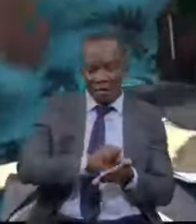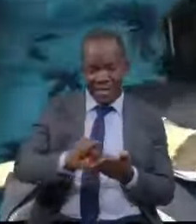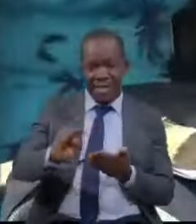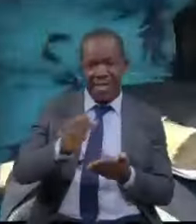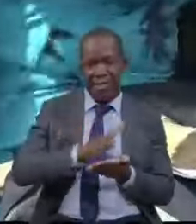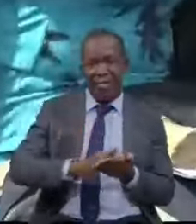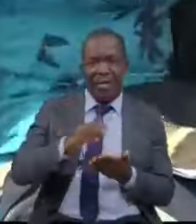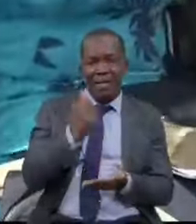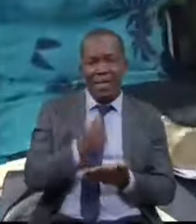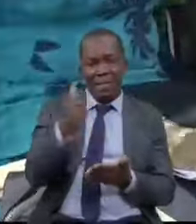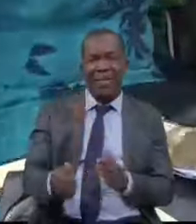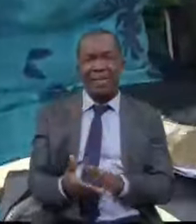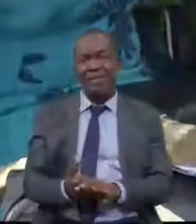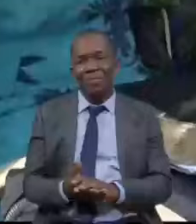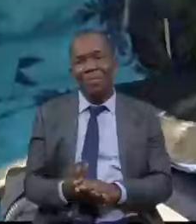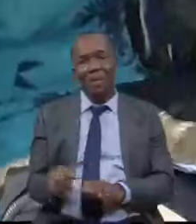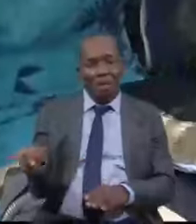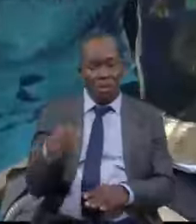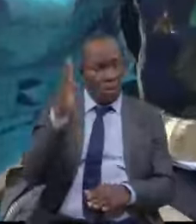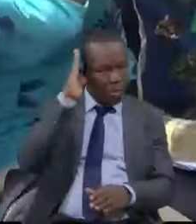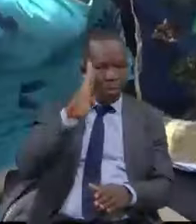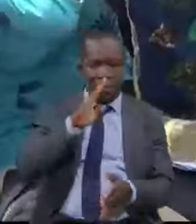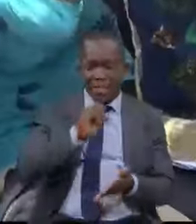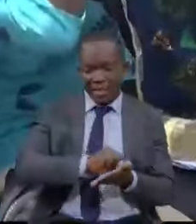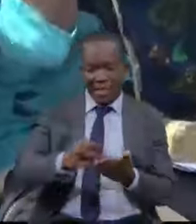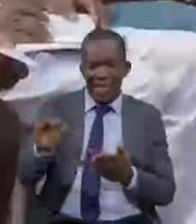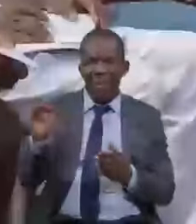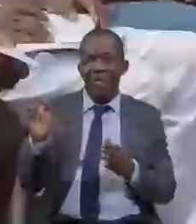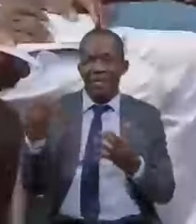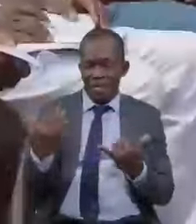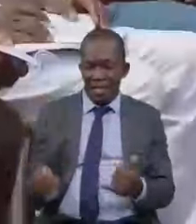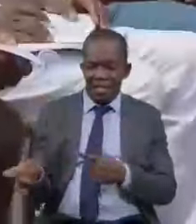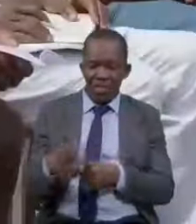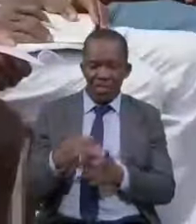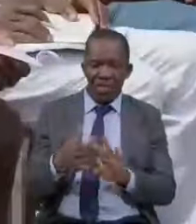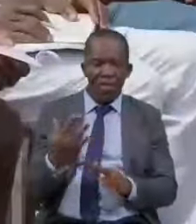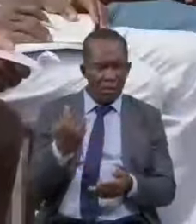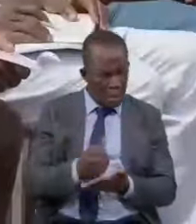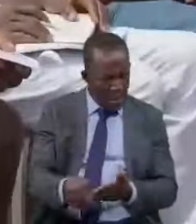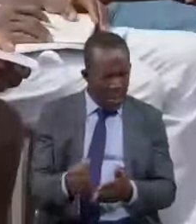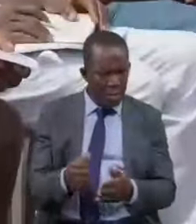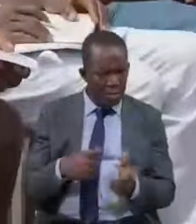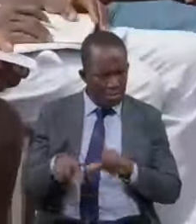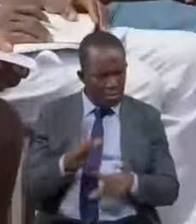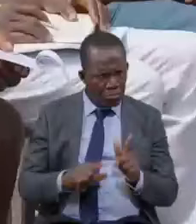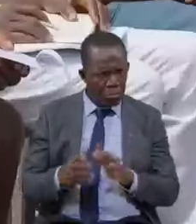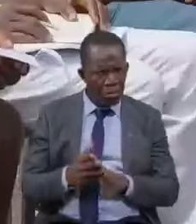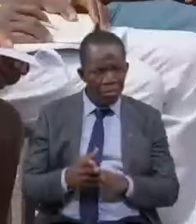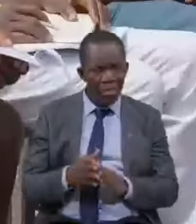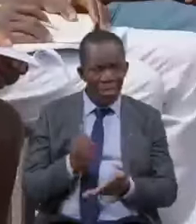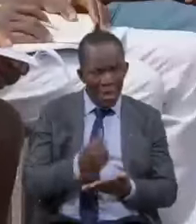be sanctified. Amen. Amen. You know, and that's the kind of amen, absent